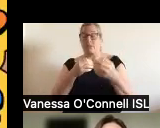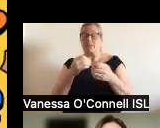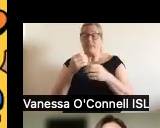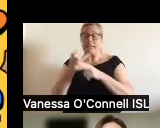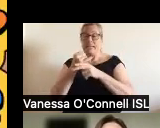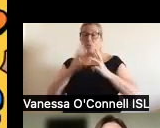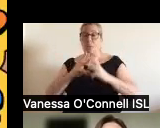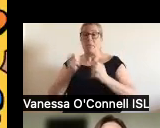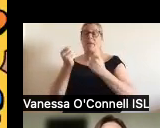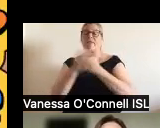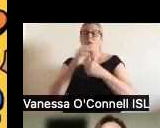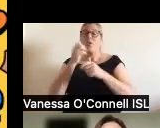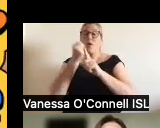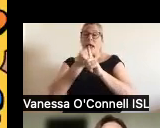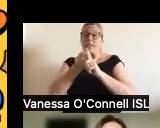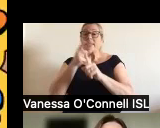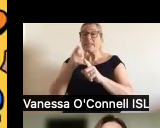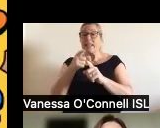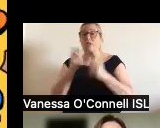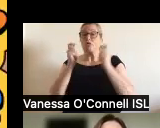training. And we provide